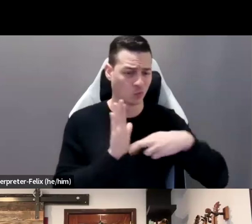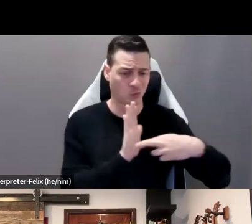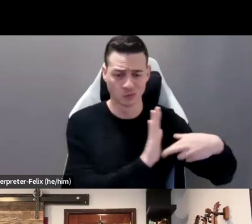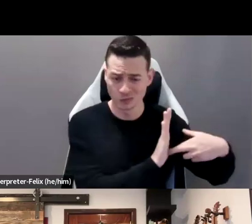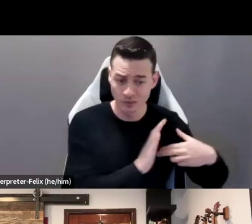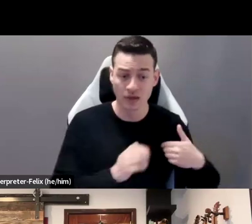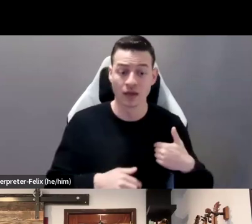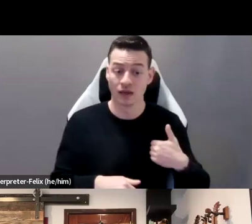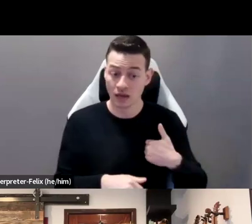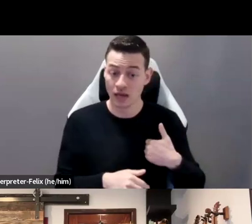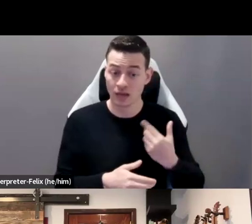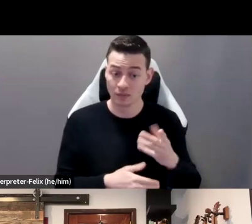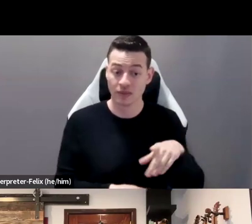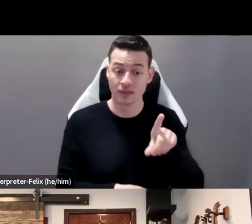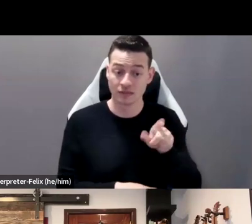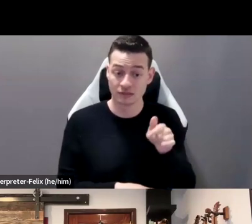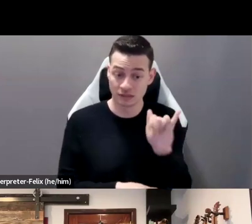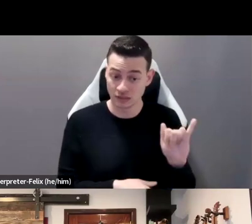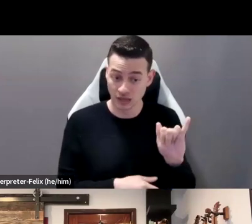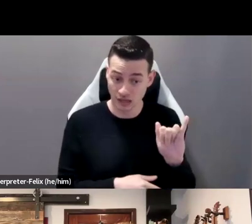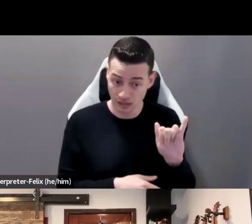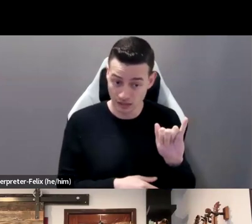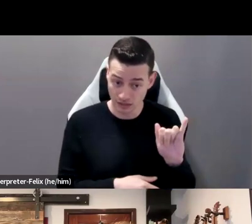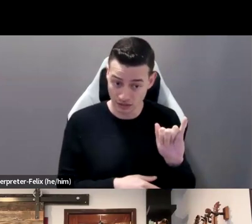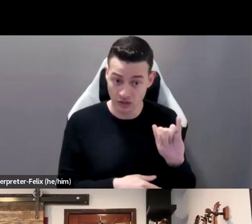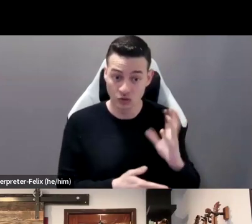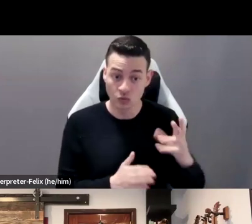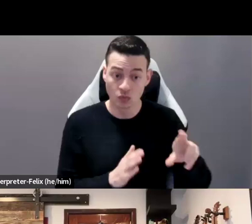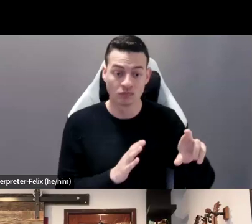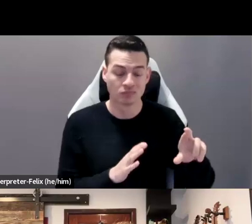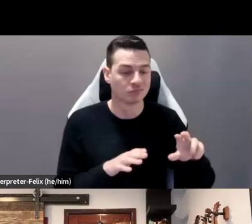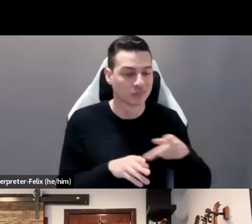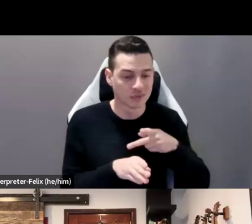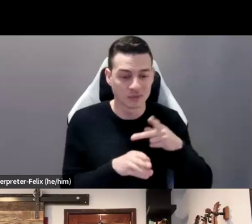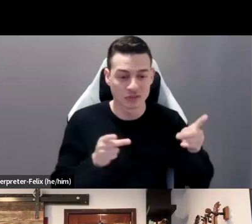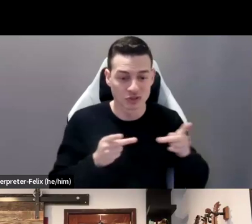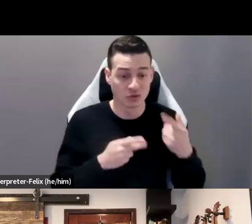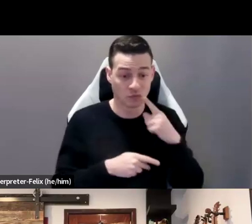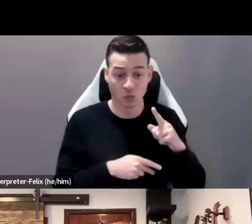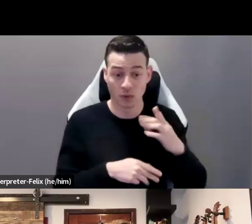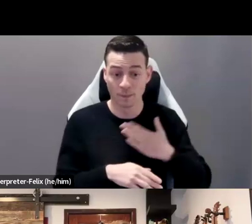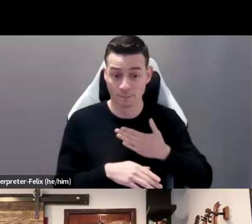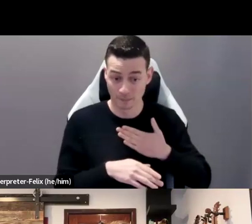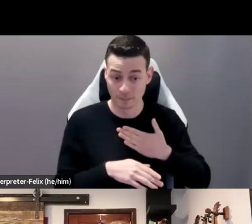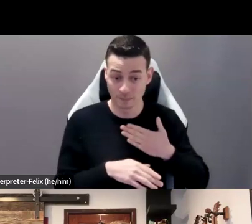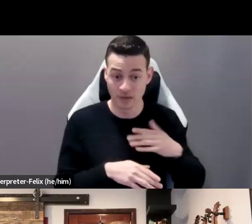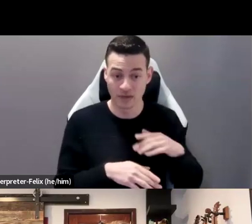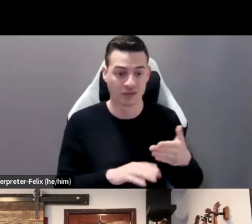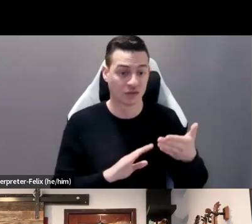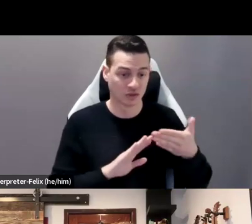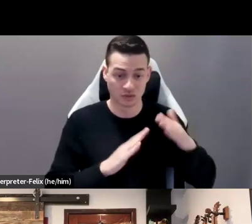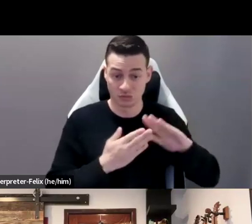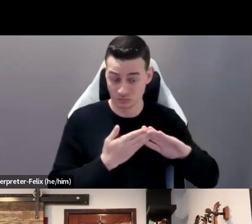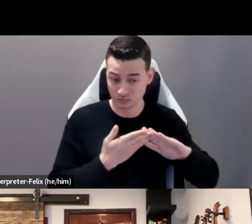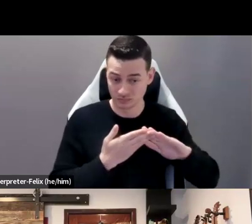radiation oncology, assistant director for community outreach and engagement for the Perlmutter Cancer Center, which is the cancer center of